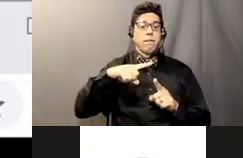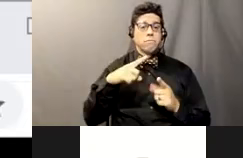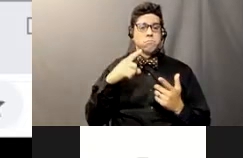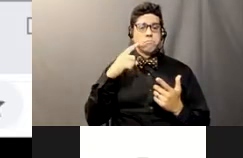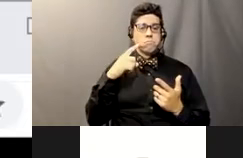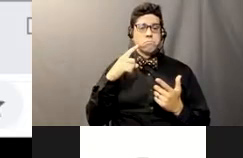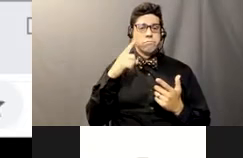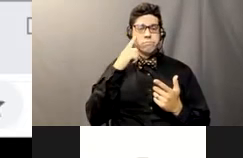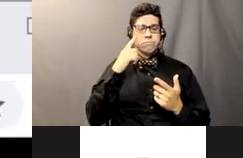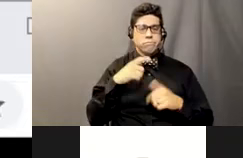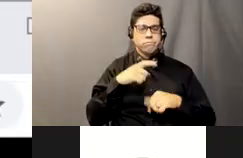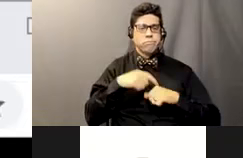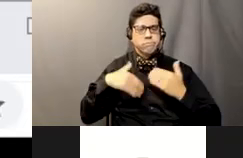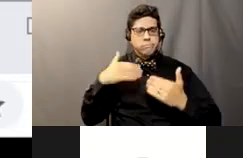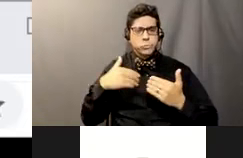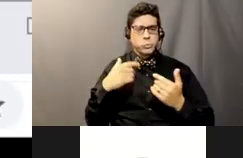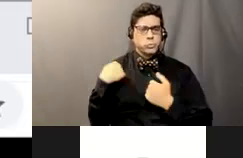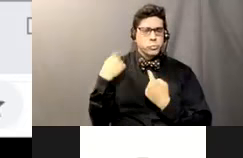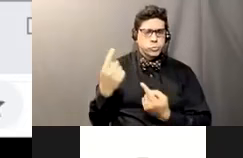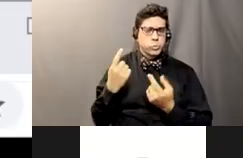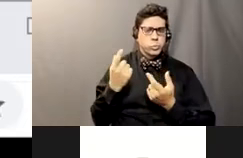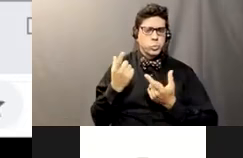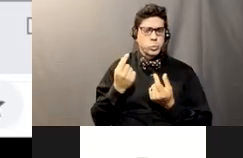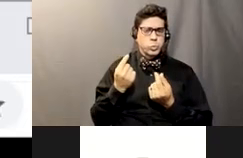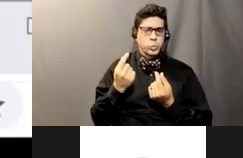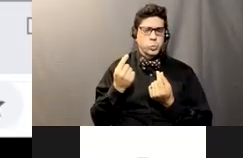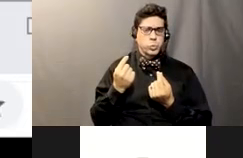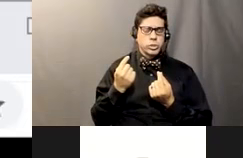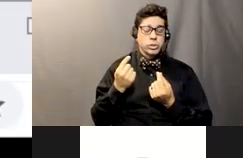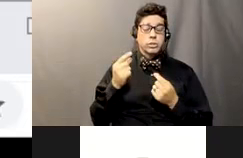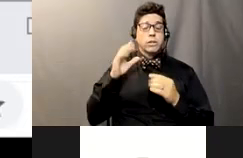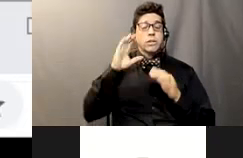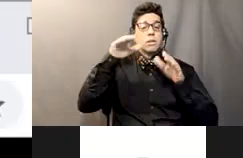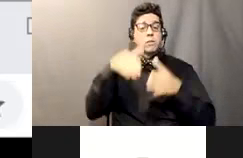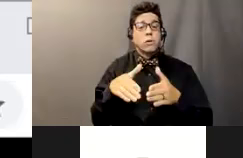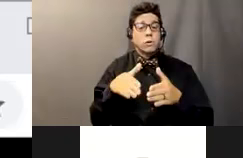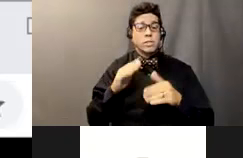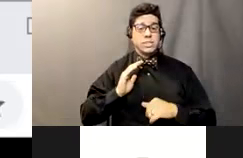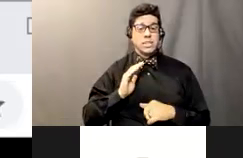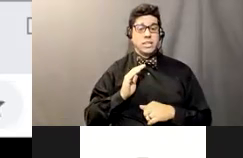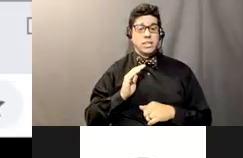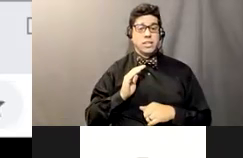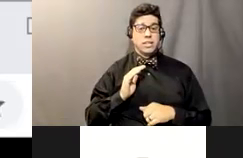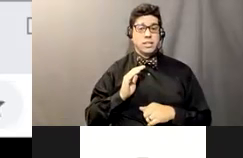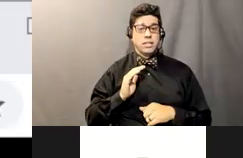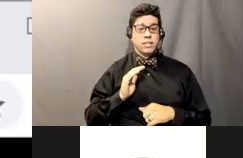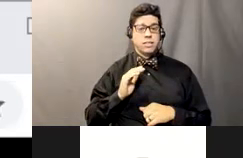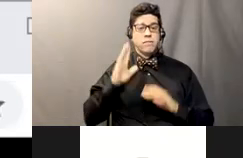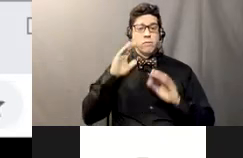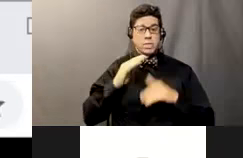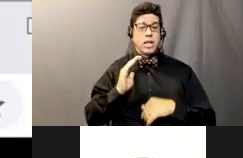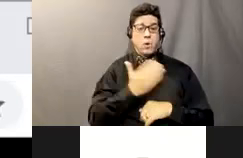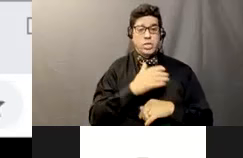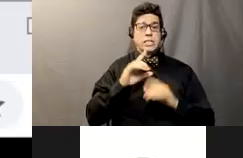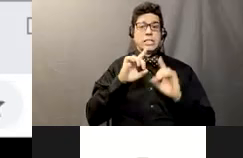our initiative. And we realized we had placed a lot of focus around our districts and our schools, which we should. That's the job of our county office.